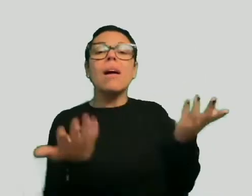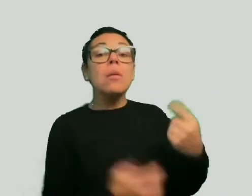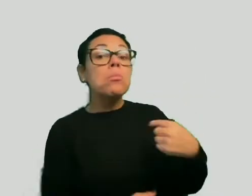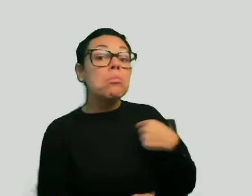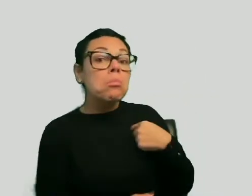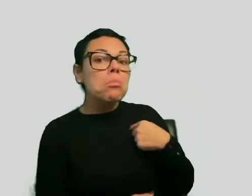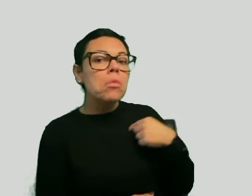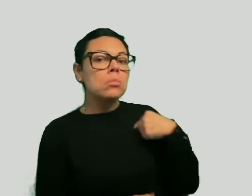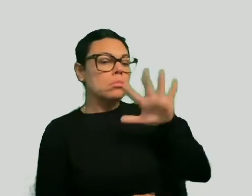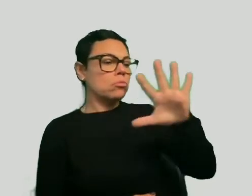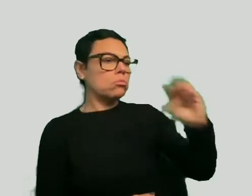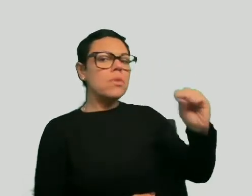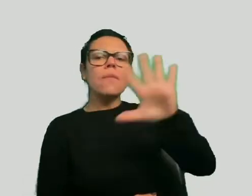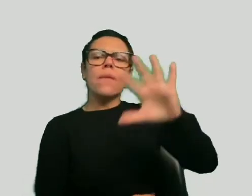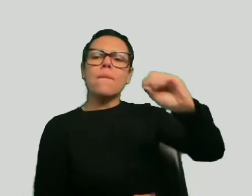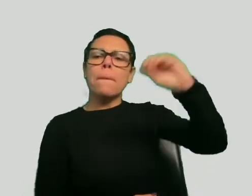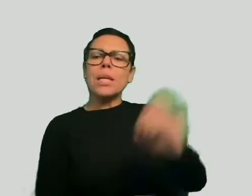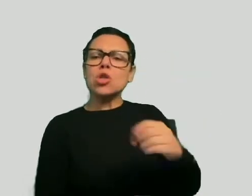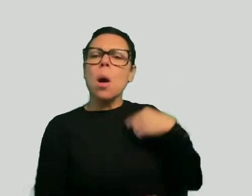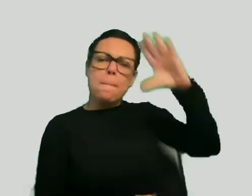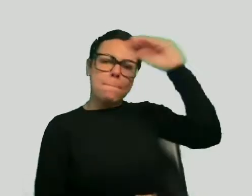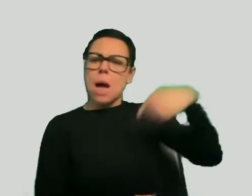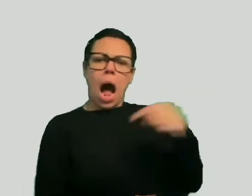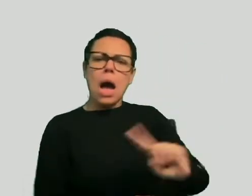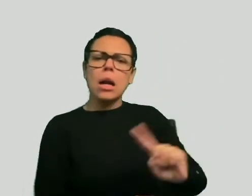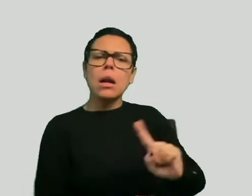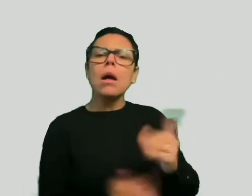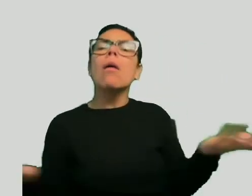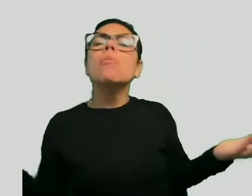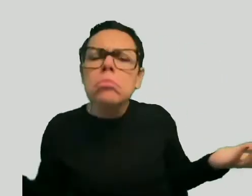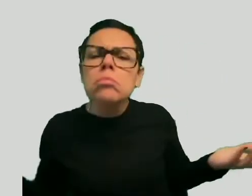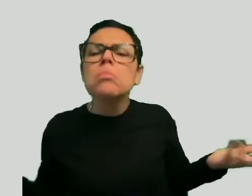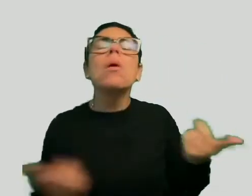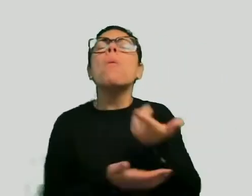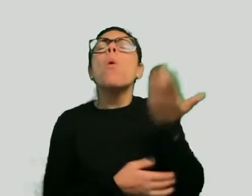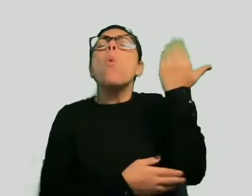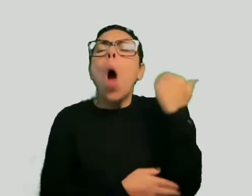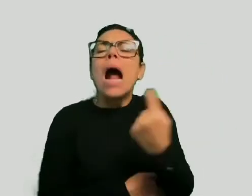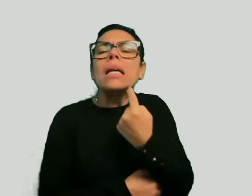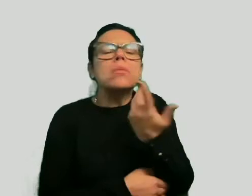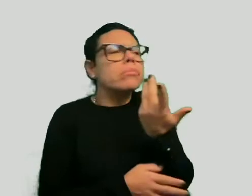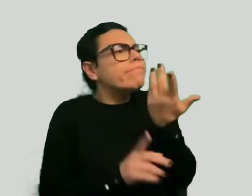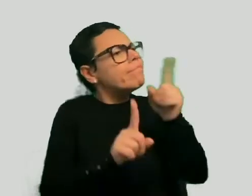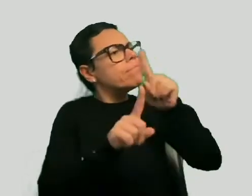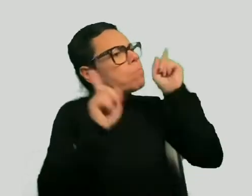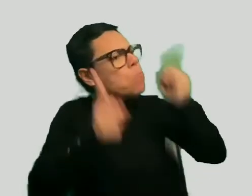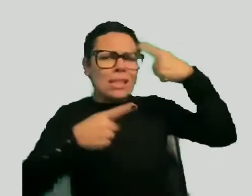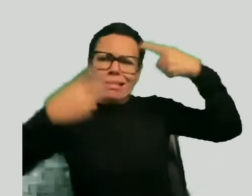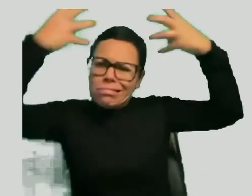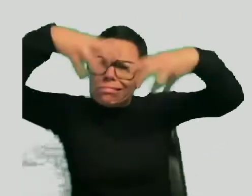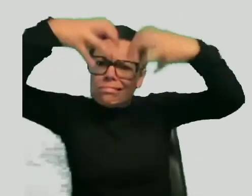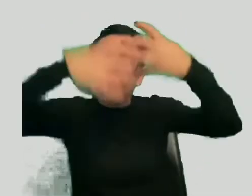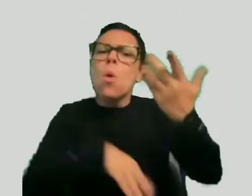You cannot just say it needs to be very clear why. Gender equality is not as simple as a lunch. That's exactly. Clear. Can you throw the microphone to someone